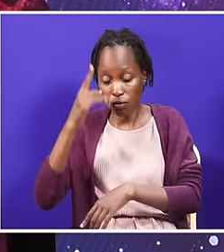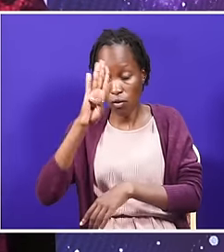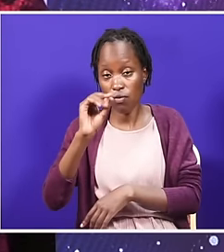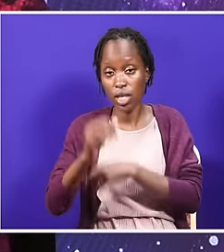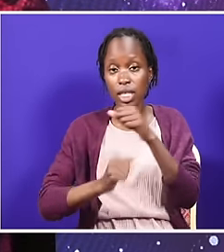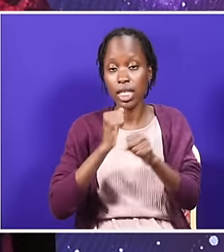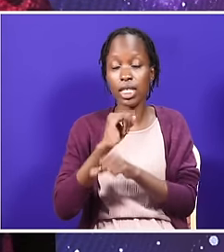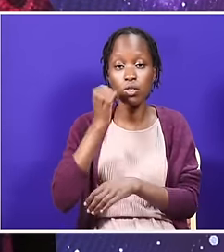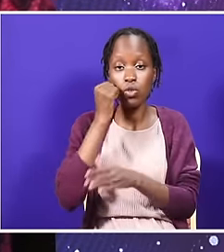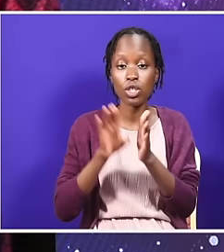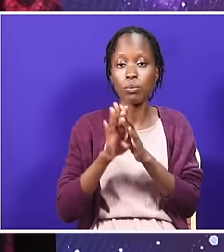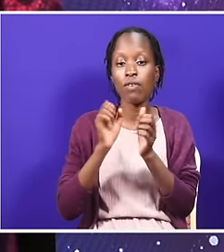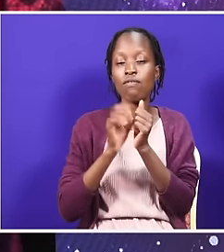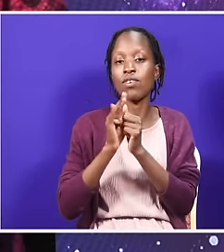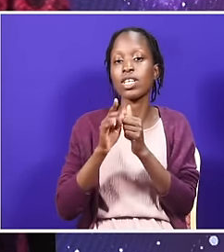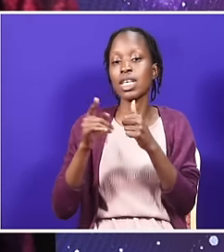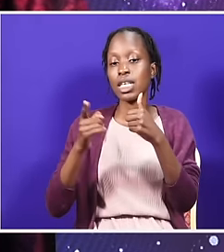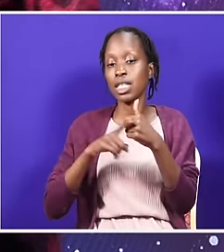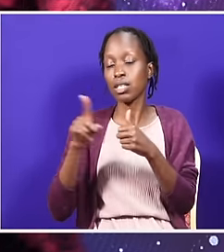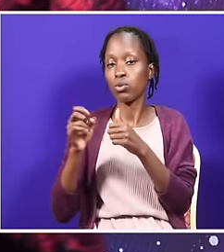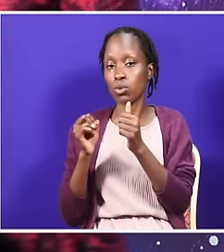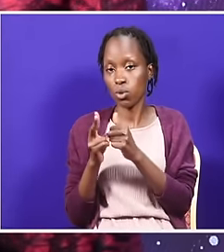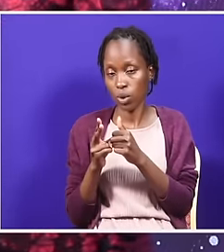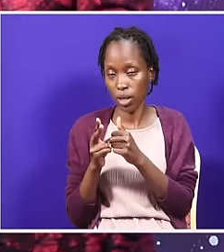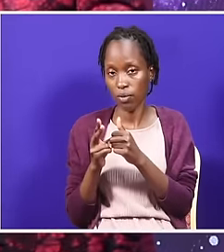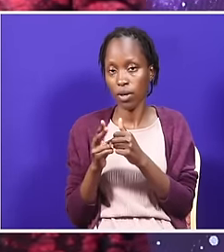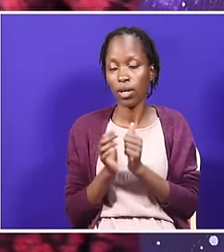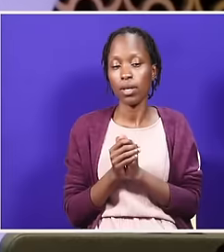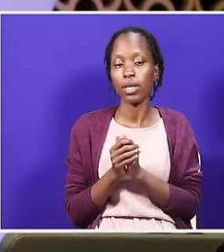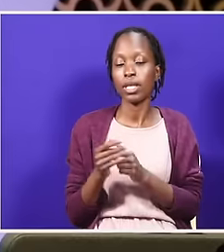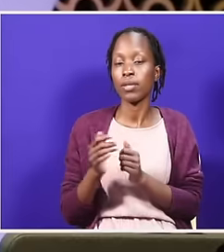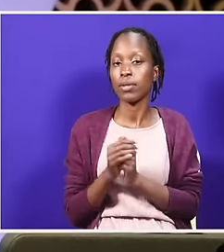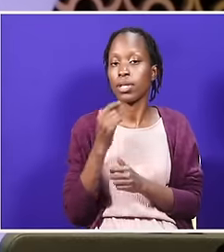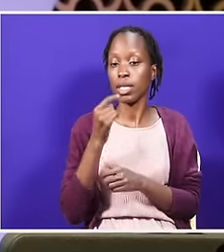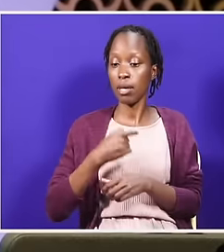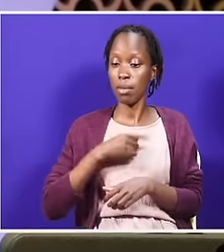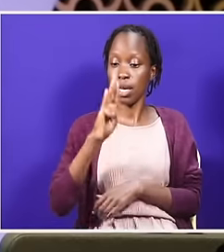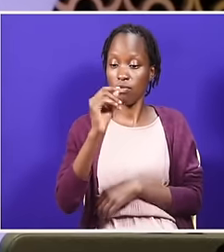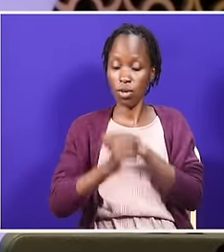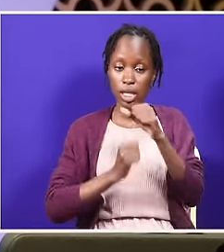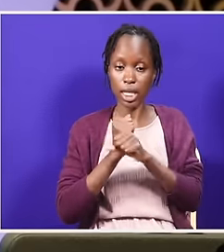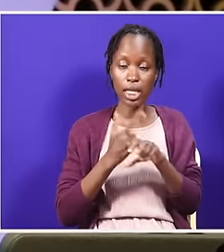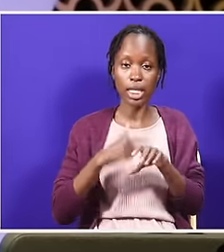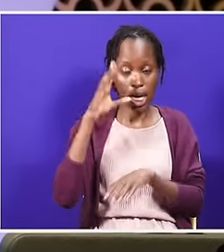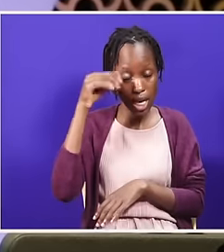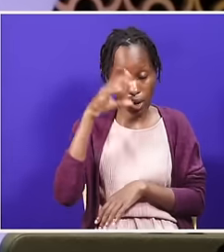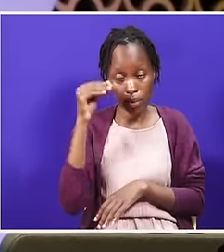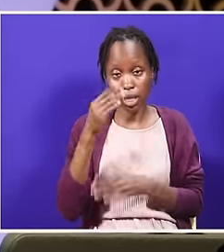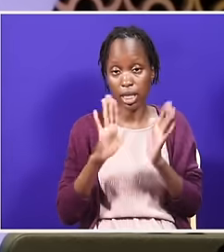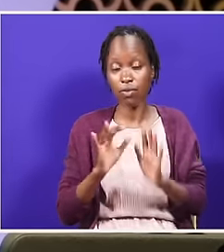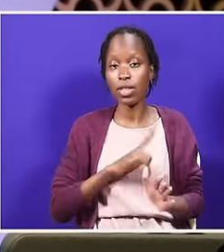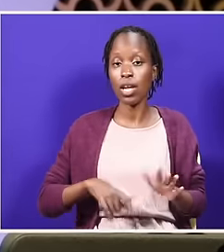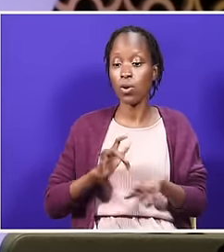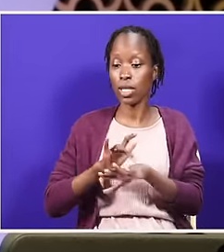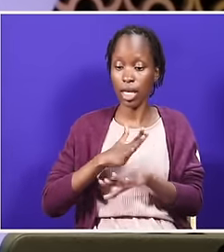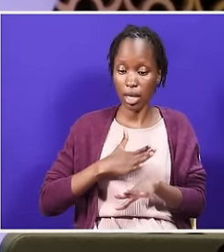Joshua 14, verse 6 to 12, and actually I'm starting at 7, I was 40 years old when Moses, the servant of the